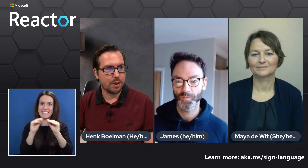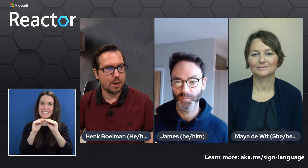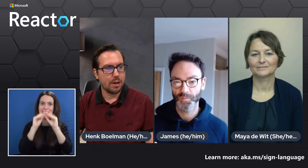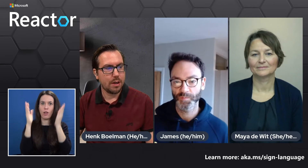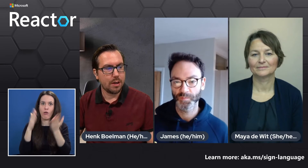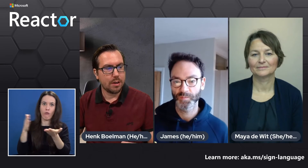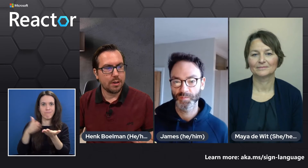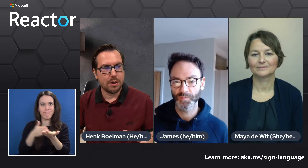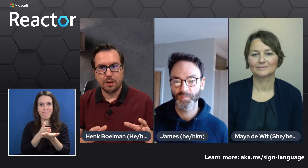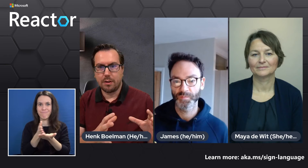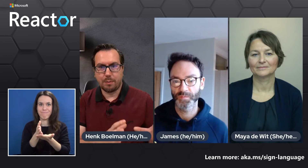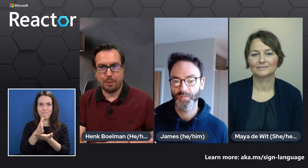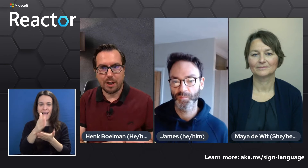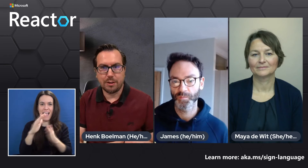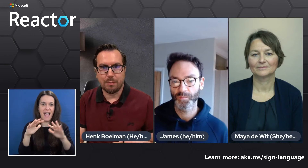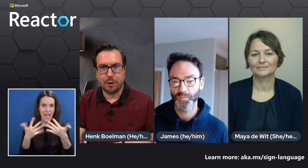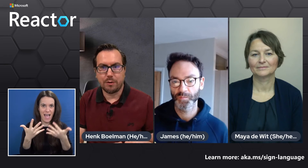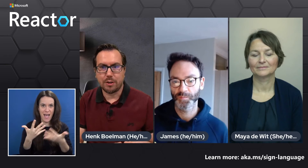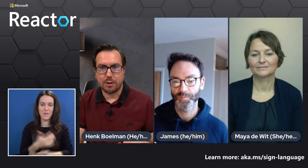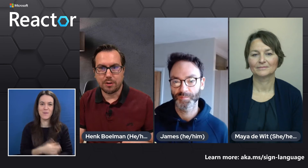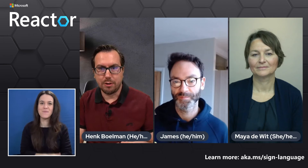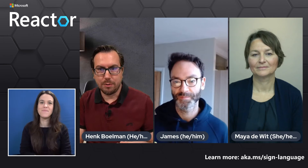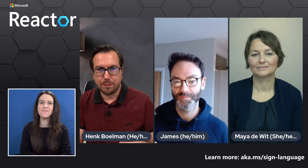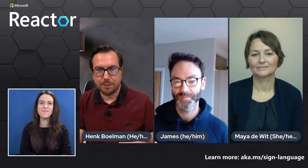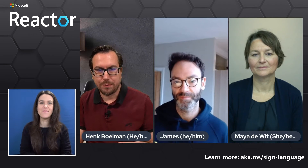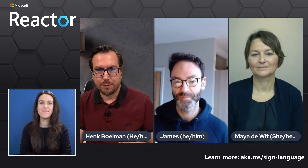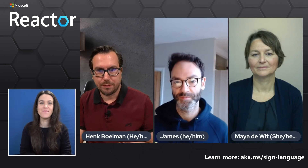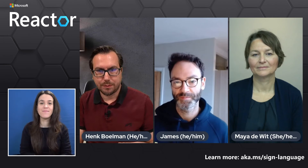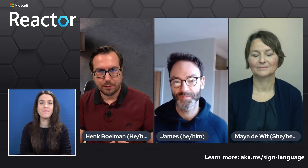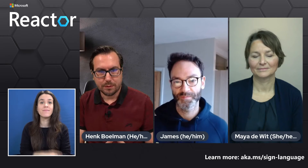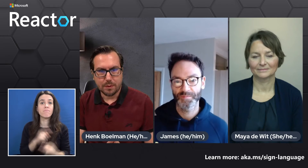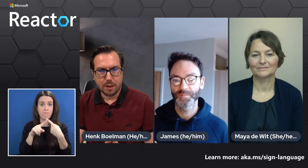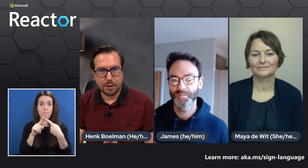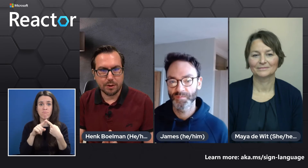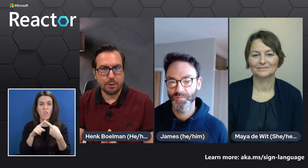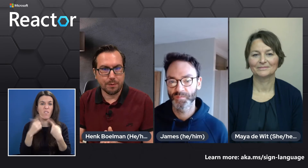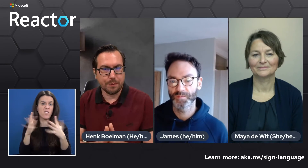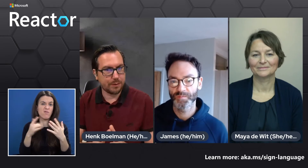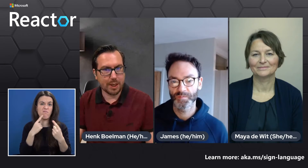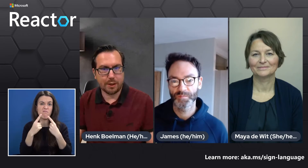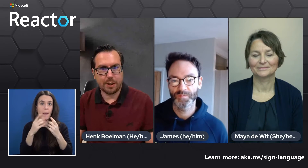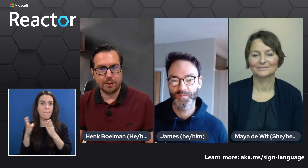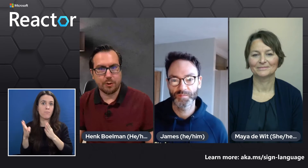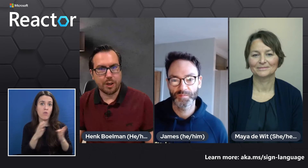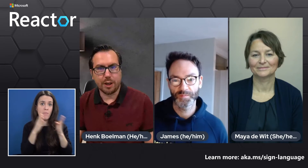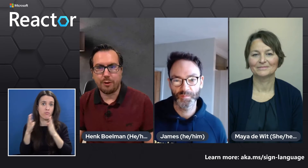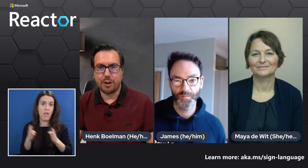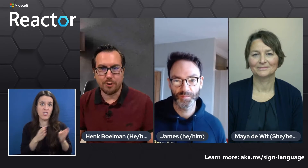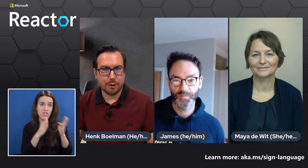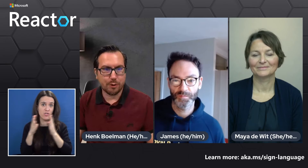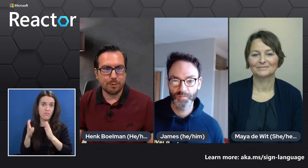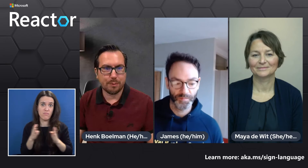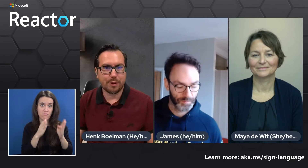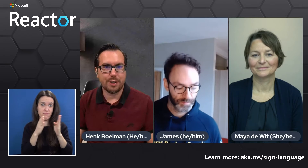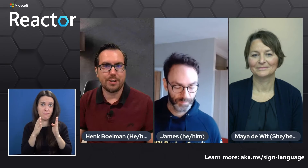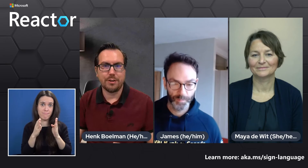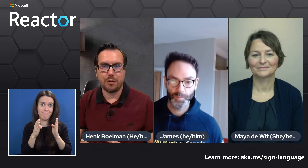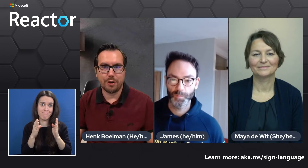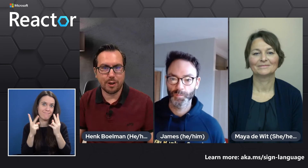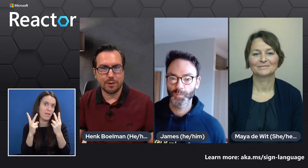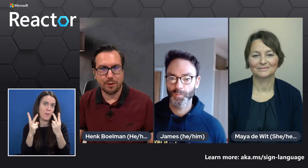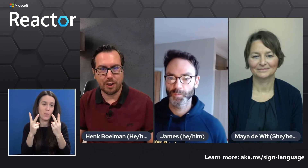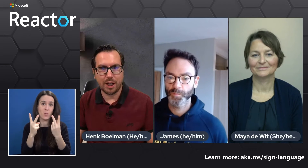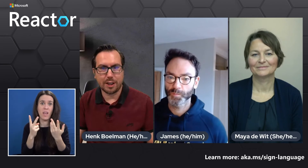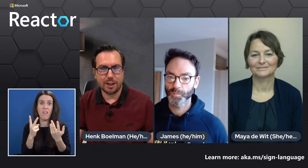points. The preparation point we touched on. So that is all key. If you don't have good preparation,